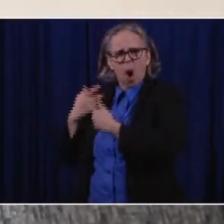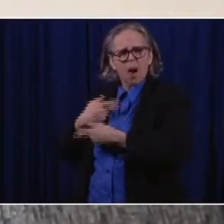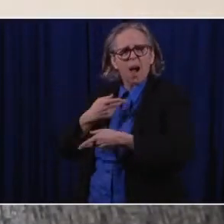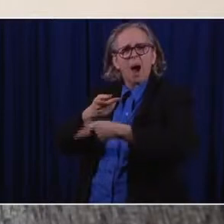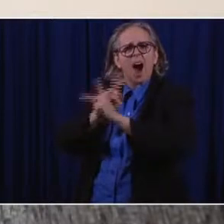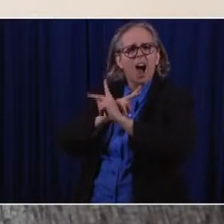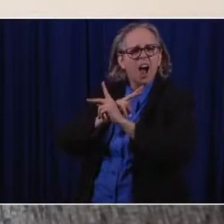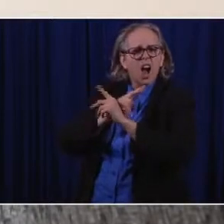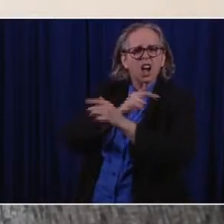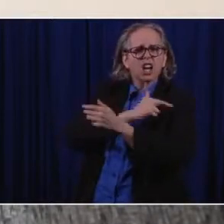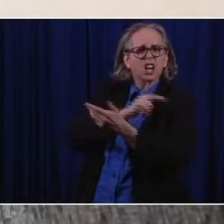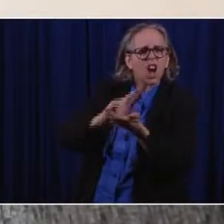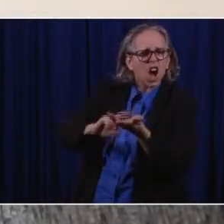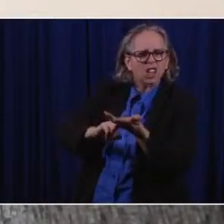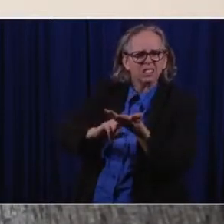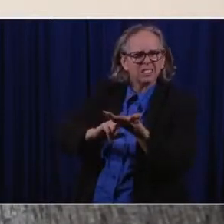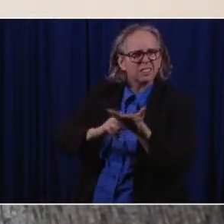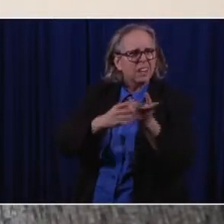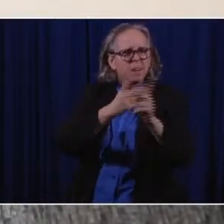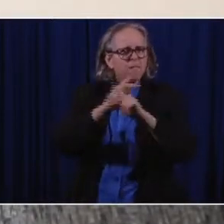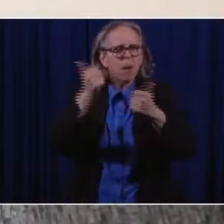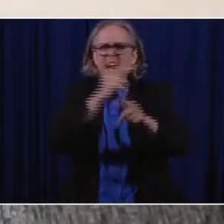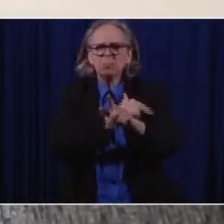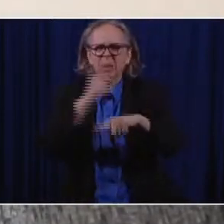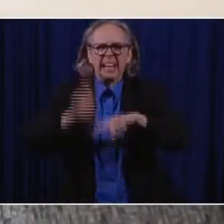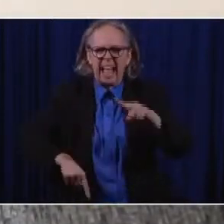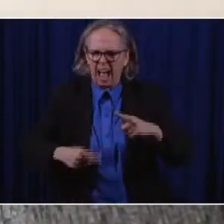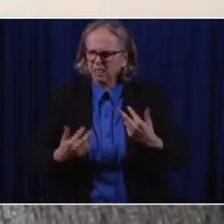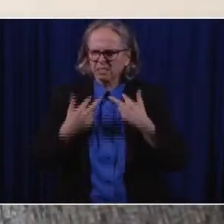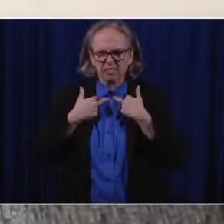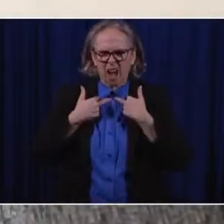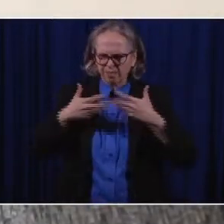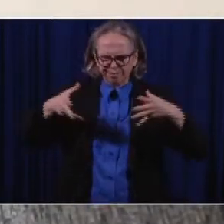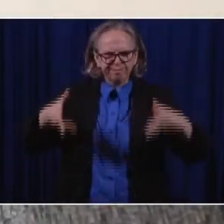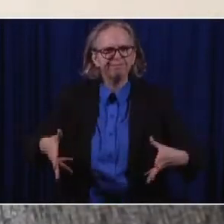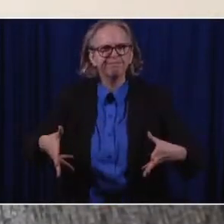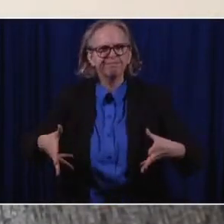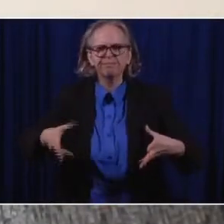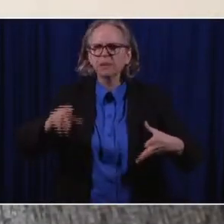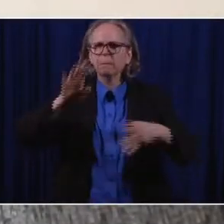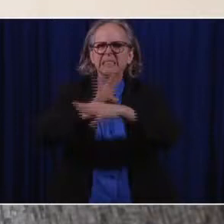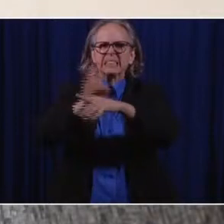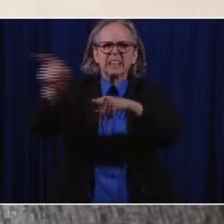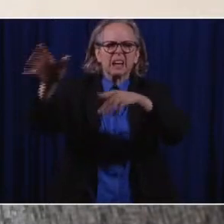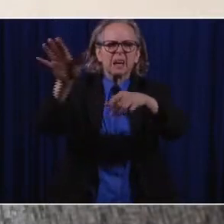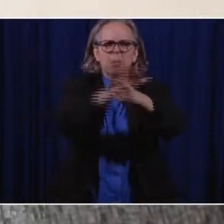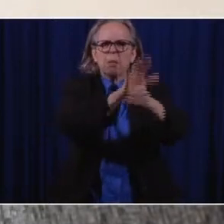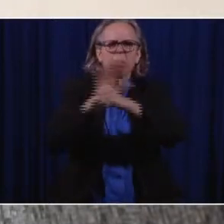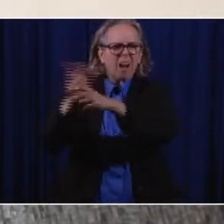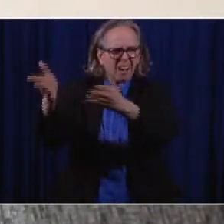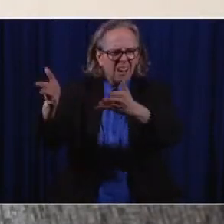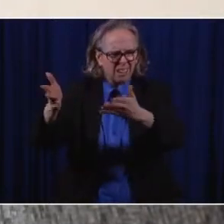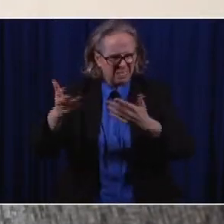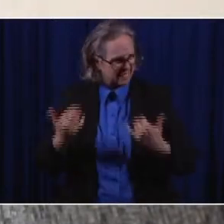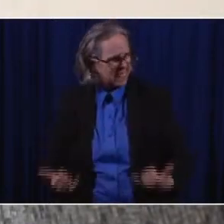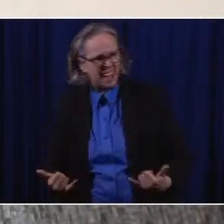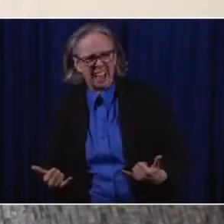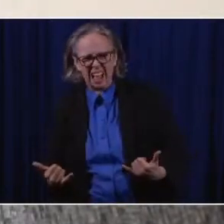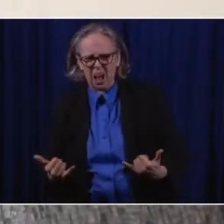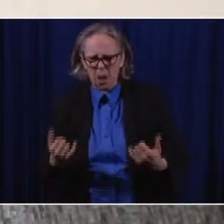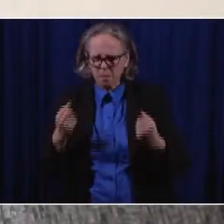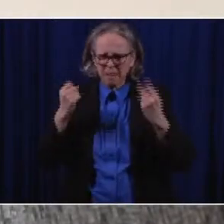myself. So that makes it harder on the people who are working. And it makes, we're running bare bones